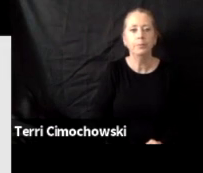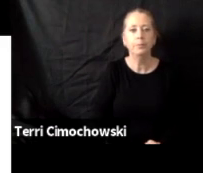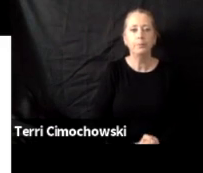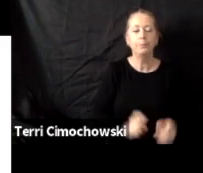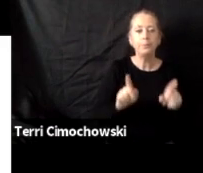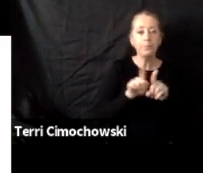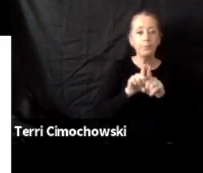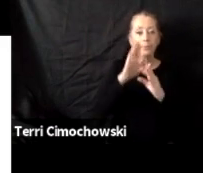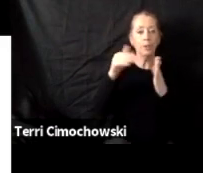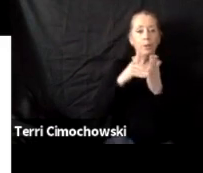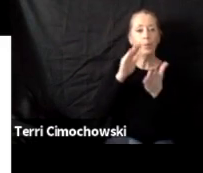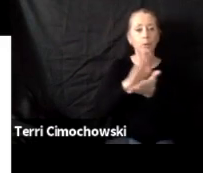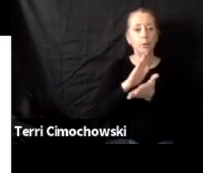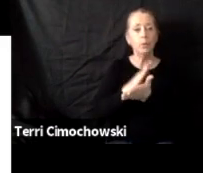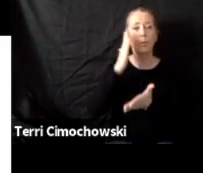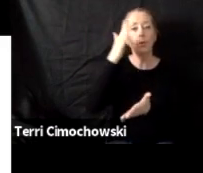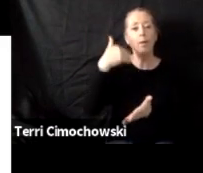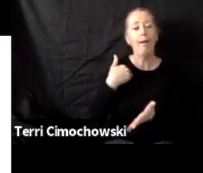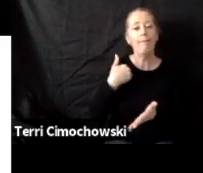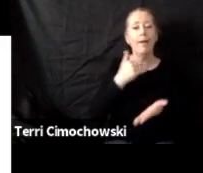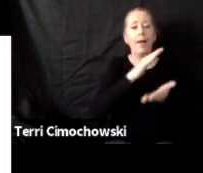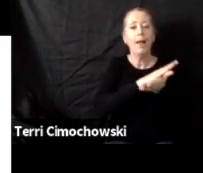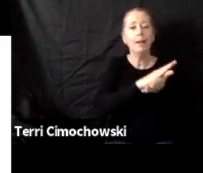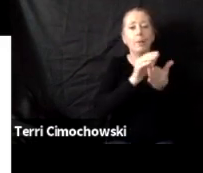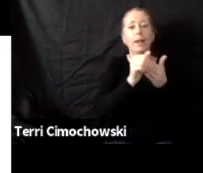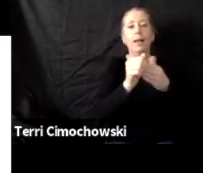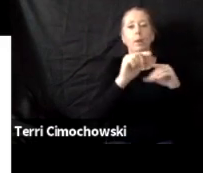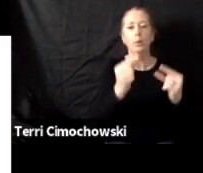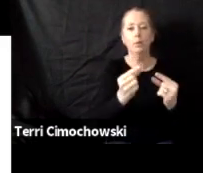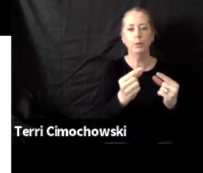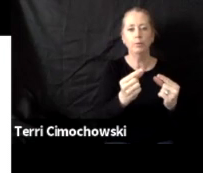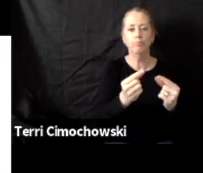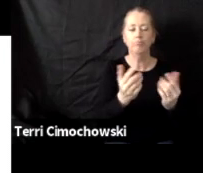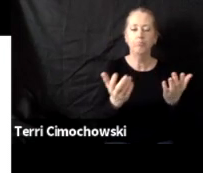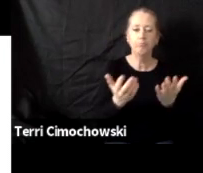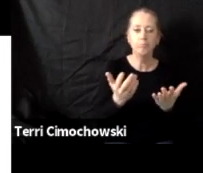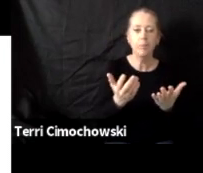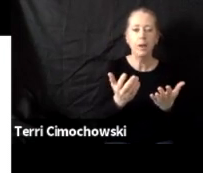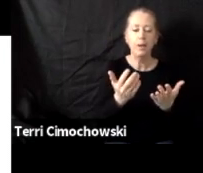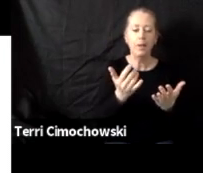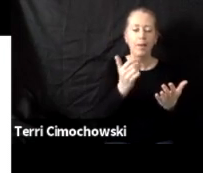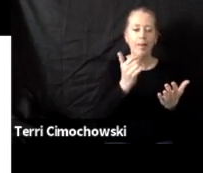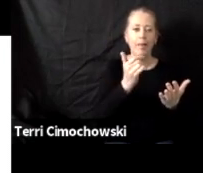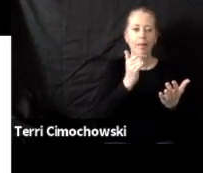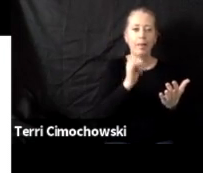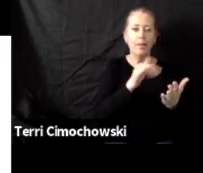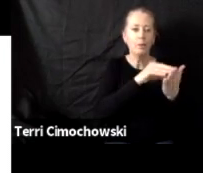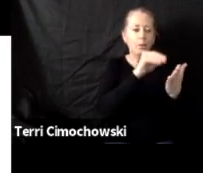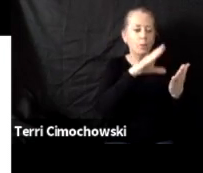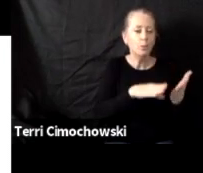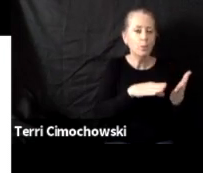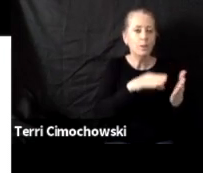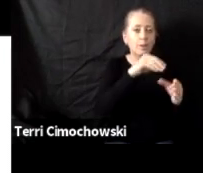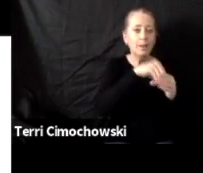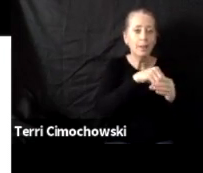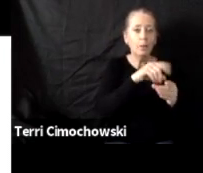Also at the middle school, we are going to have academic guided groups, and this is really going to be based on the students that are in 196 Online, and